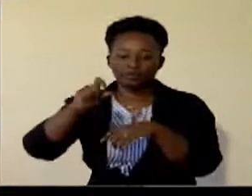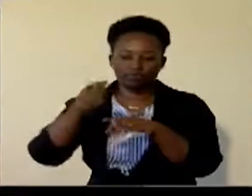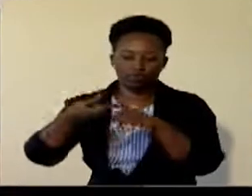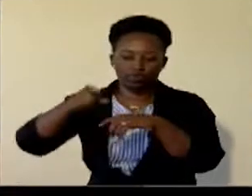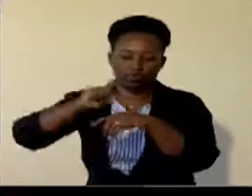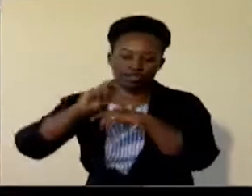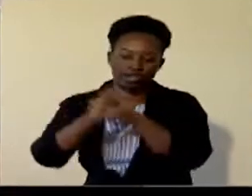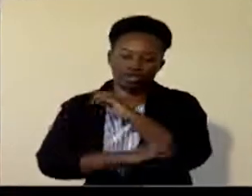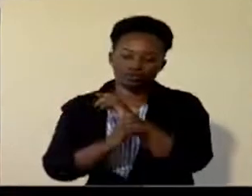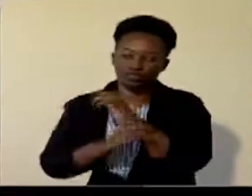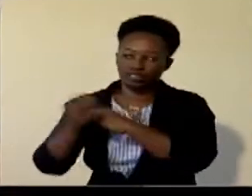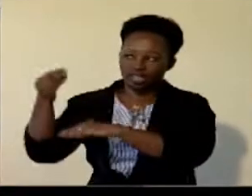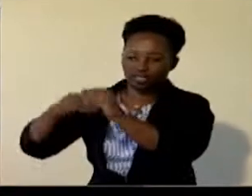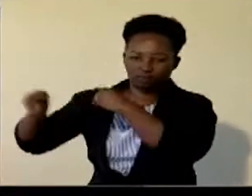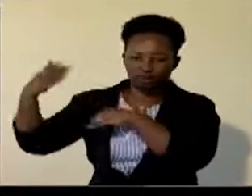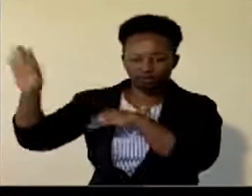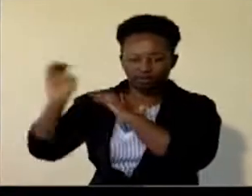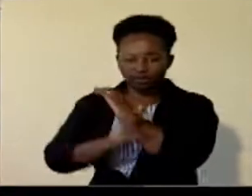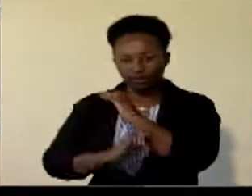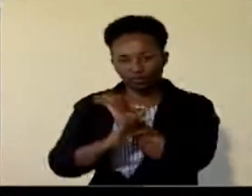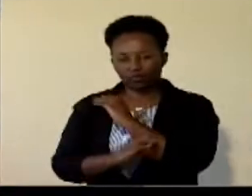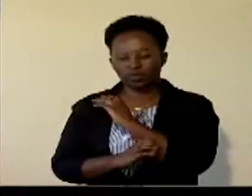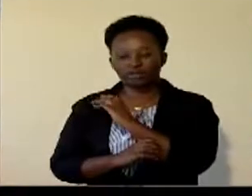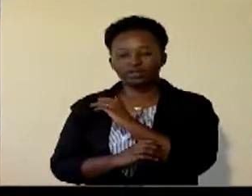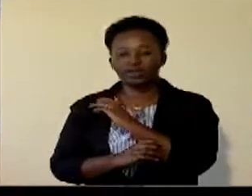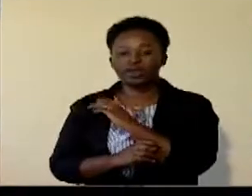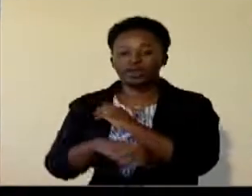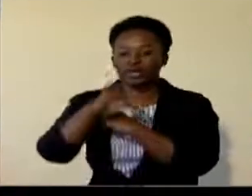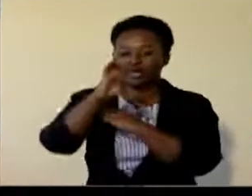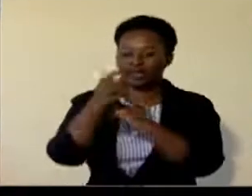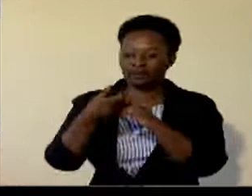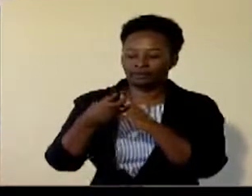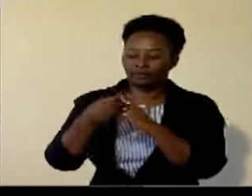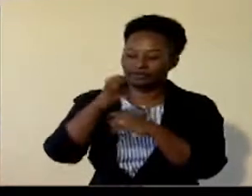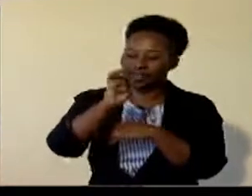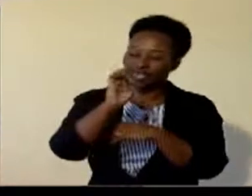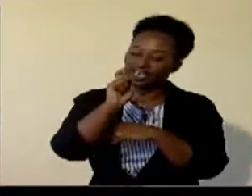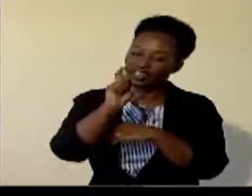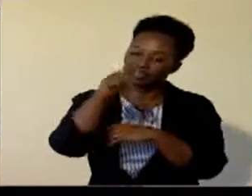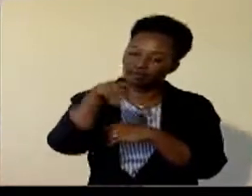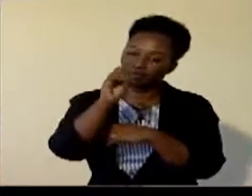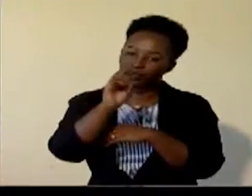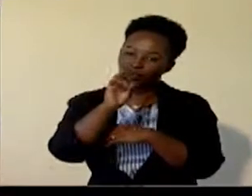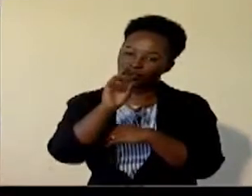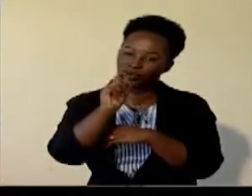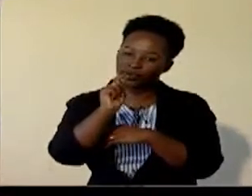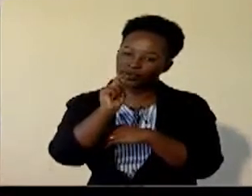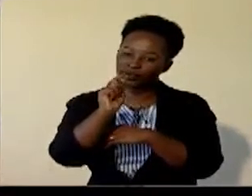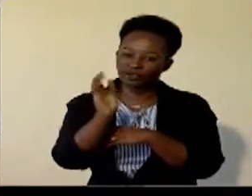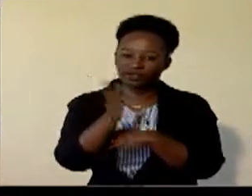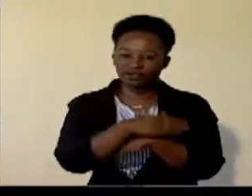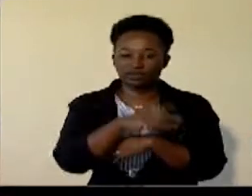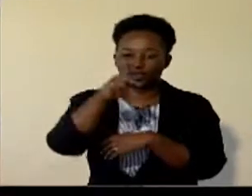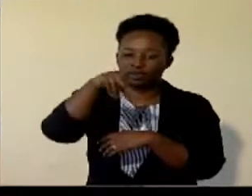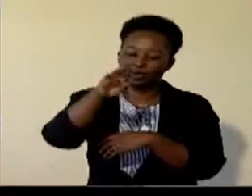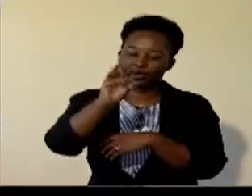hence reducing the balance of payment deficit. Export promotion. And what is export promotion? What is